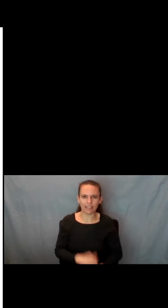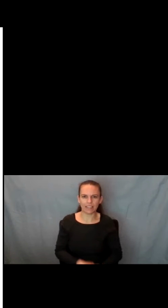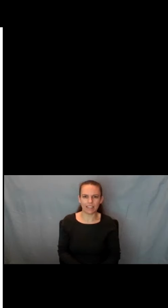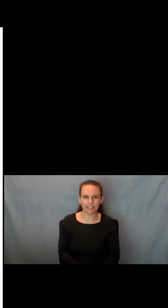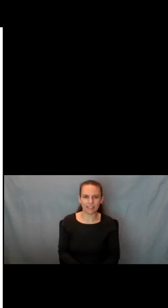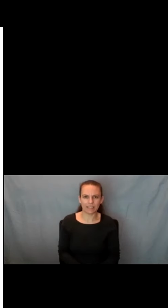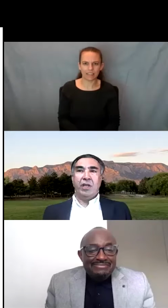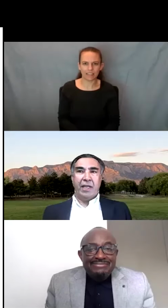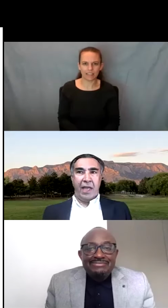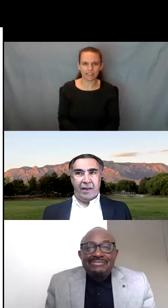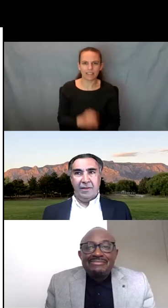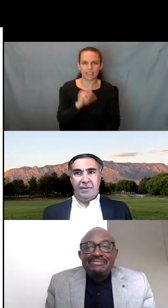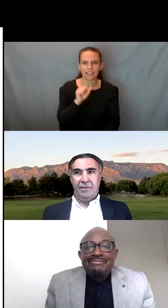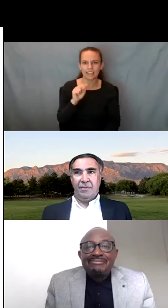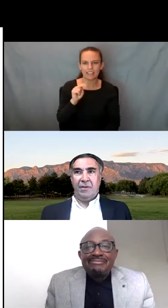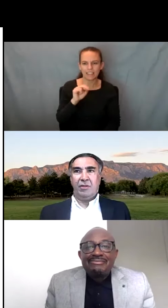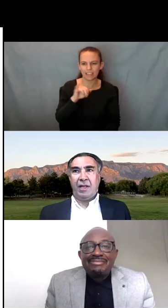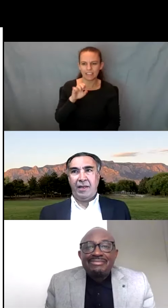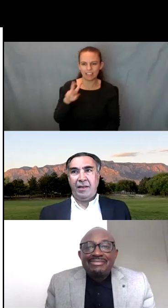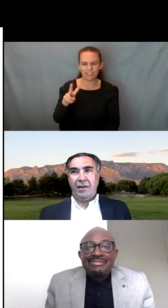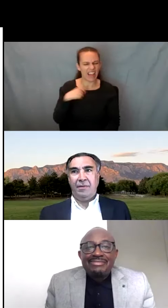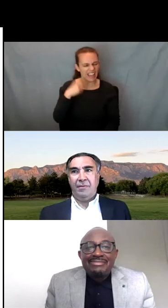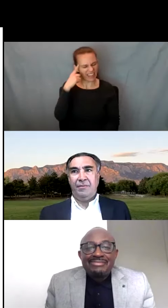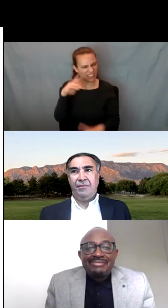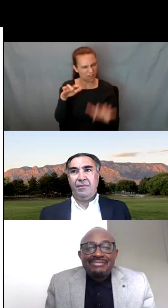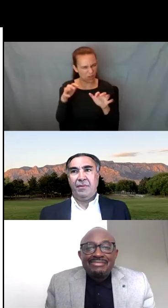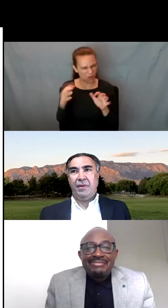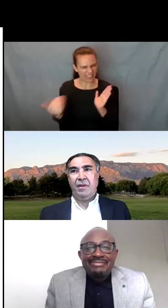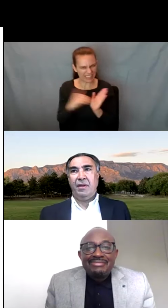I think she's frozen again, looks like.